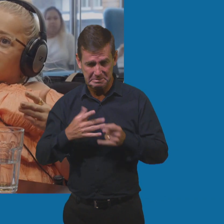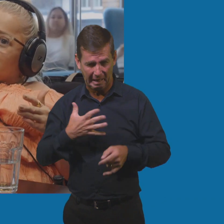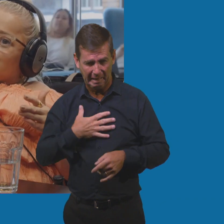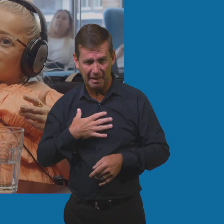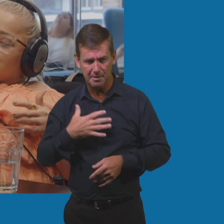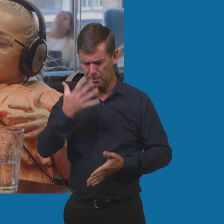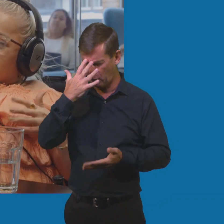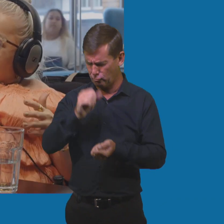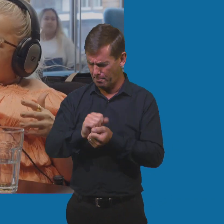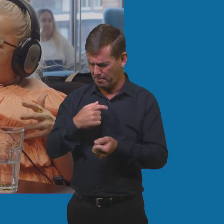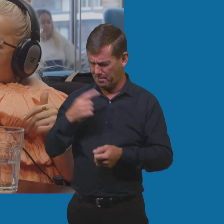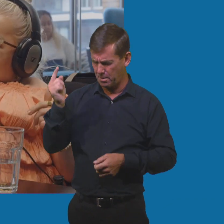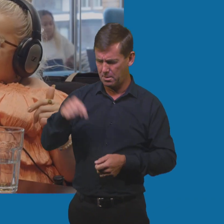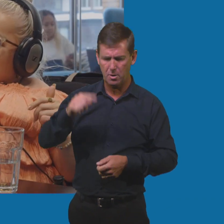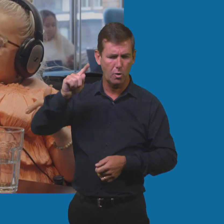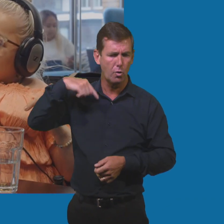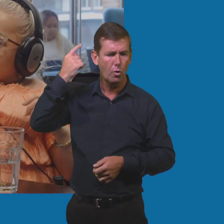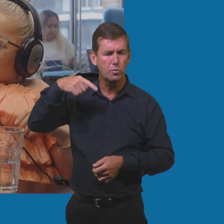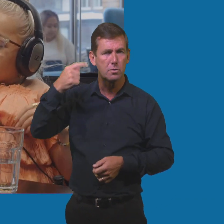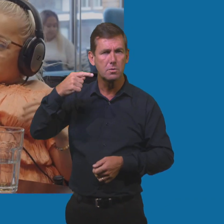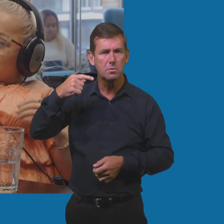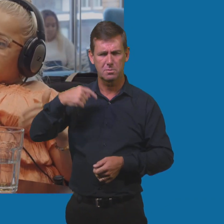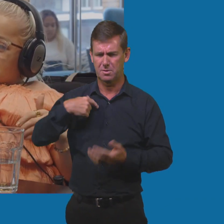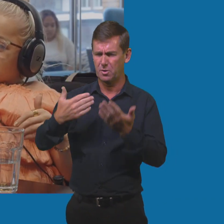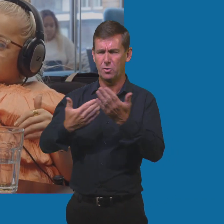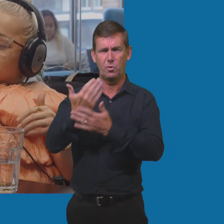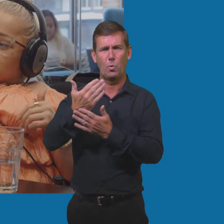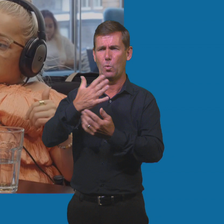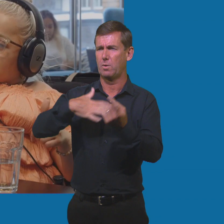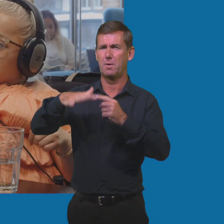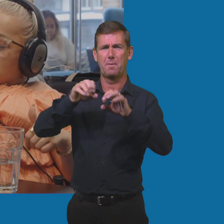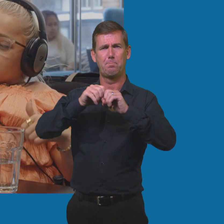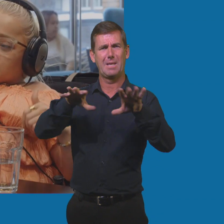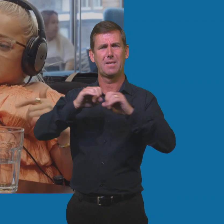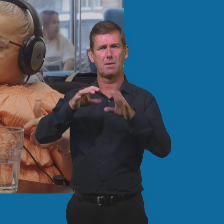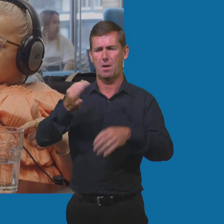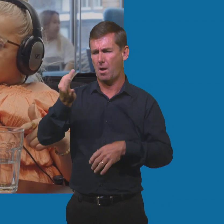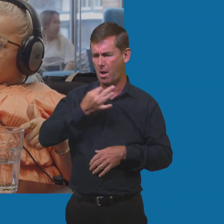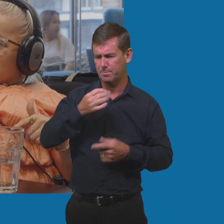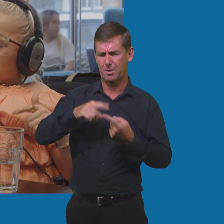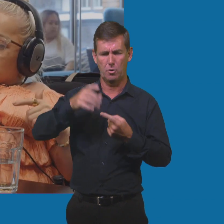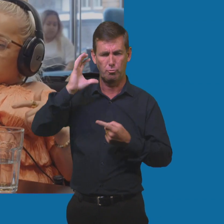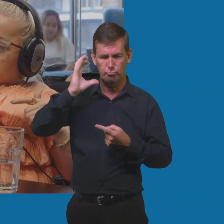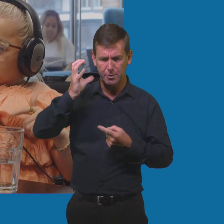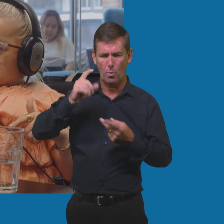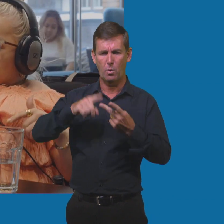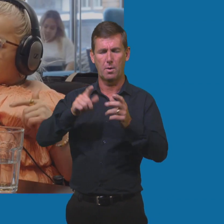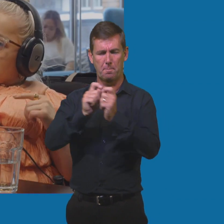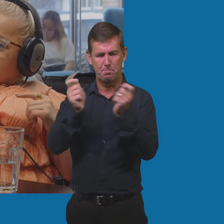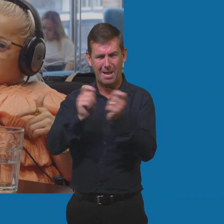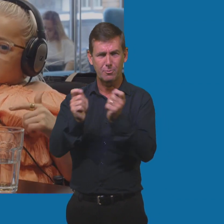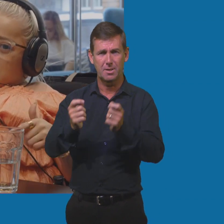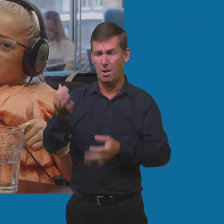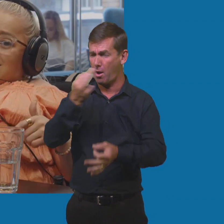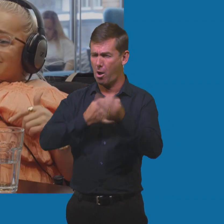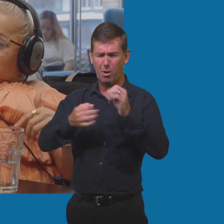on the scene for the media, and I was constantly inundated to do radio, to do magazine interviews, and all they wanted to know was